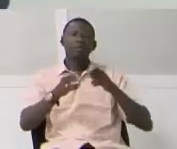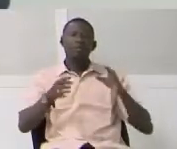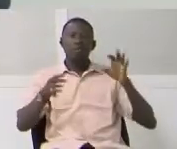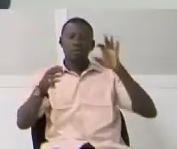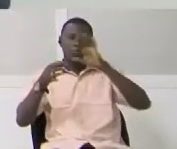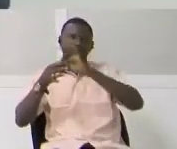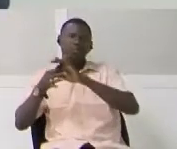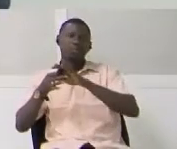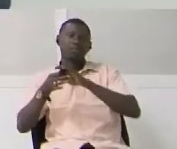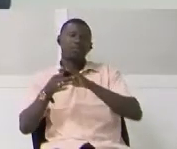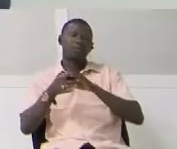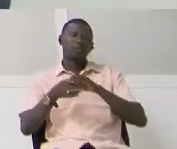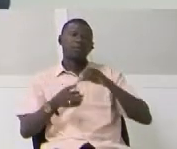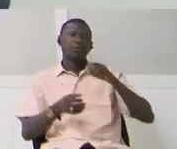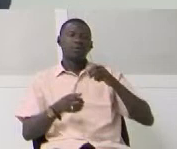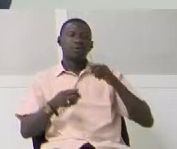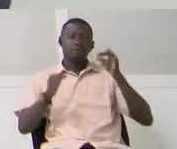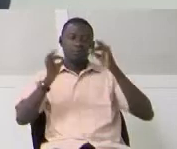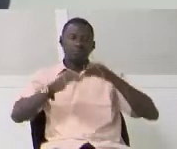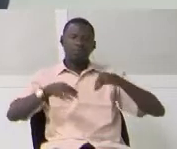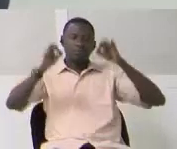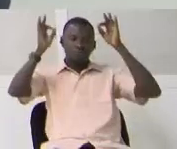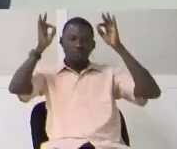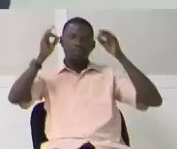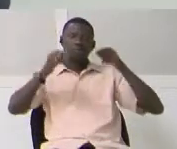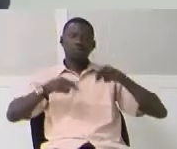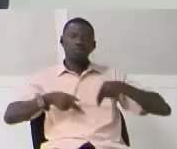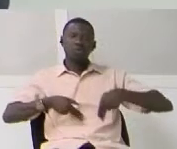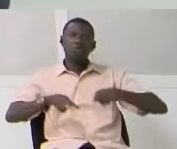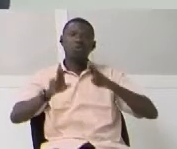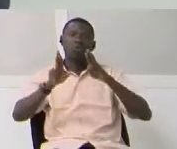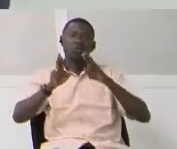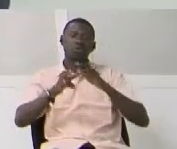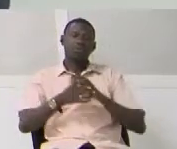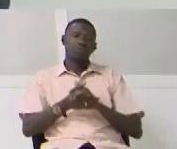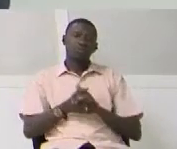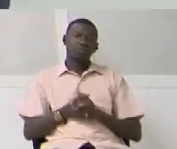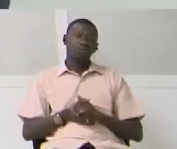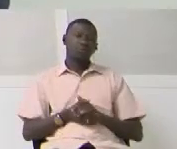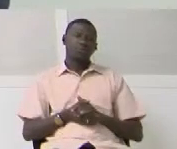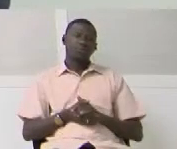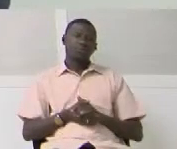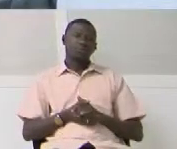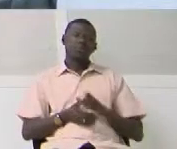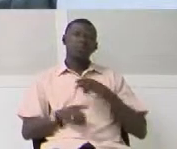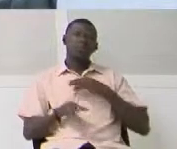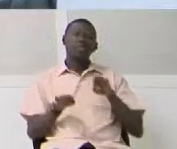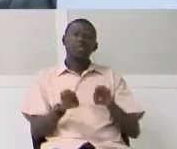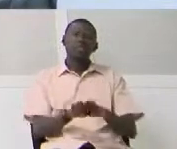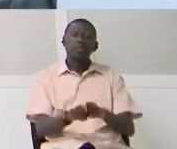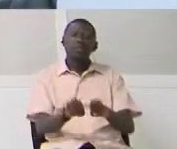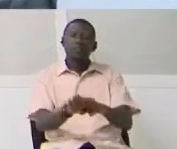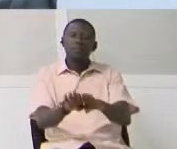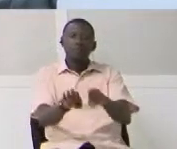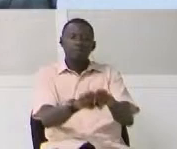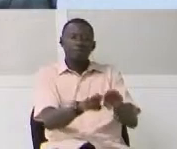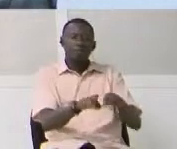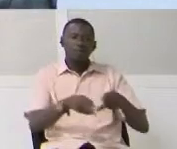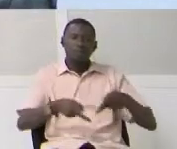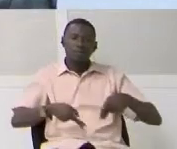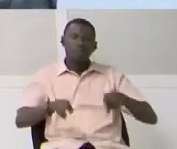slab roads. Well, this slab roads. Yeah. Slab roads, yes. Well, no for these slabs which is interlocking in Banjul